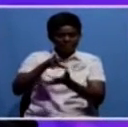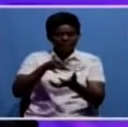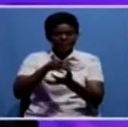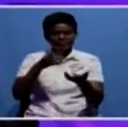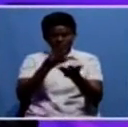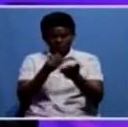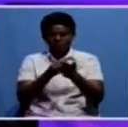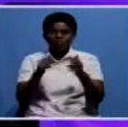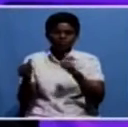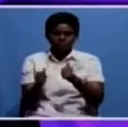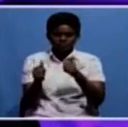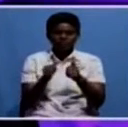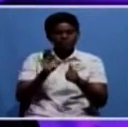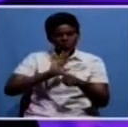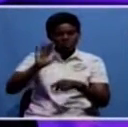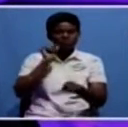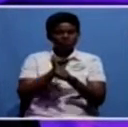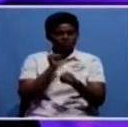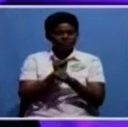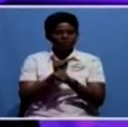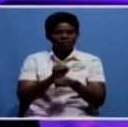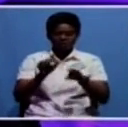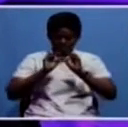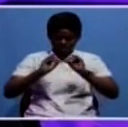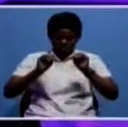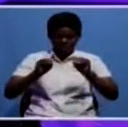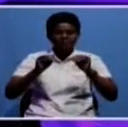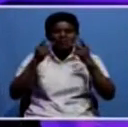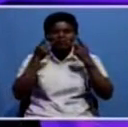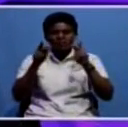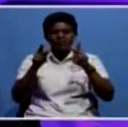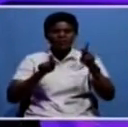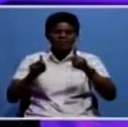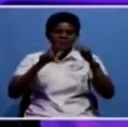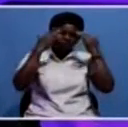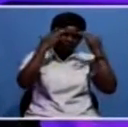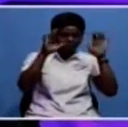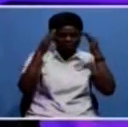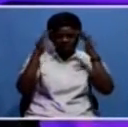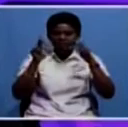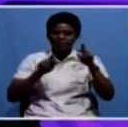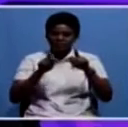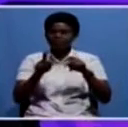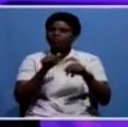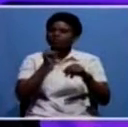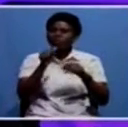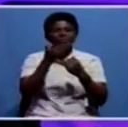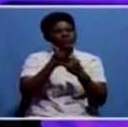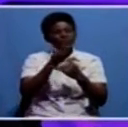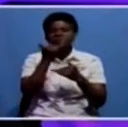from illicit financial activities. That is their job, to educate the public, to sensitize the public, but not to share raw